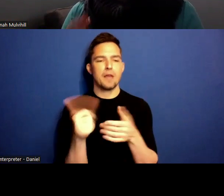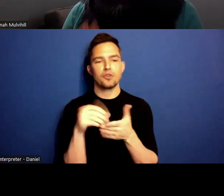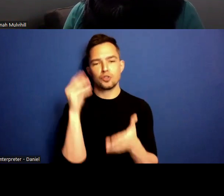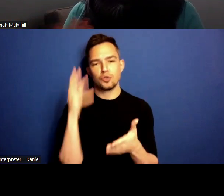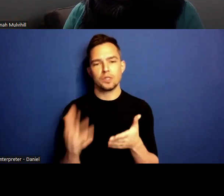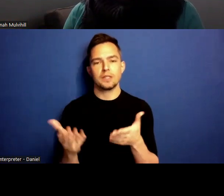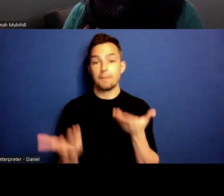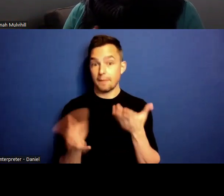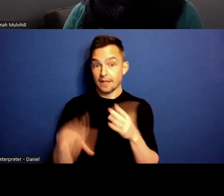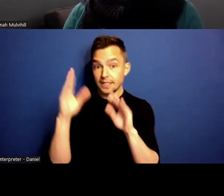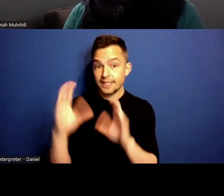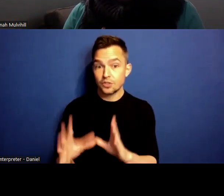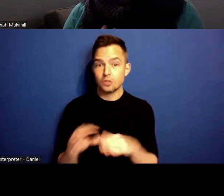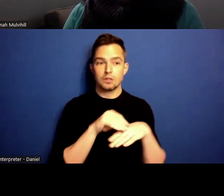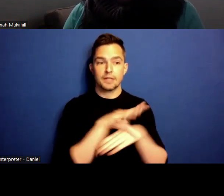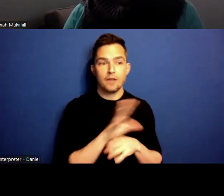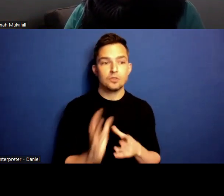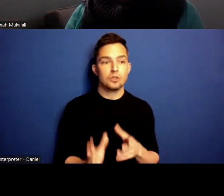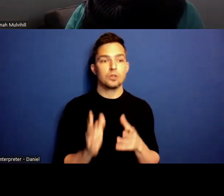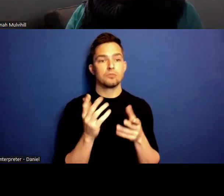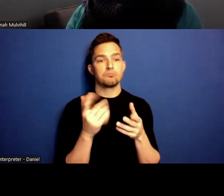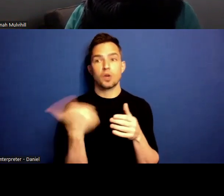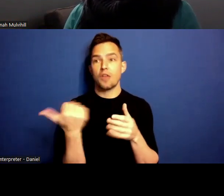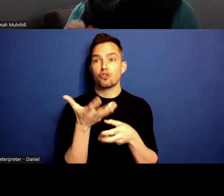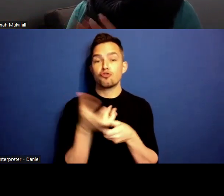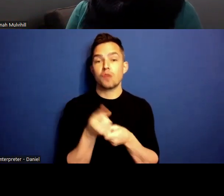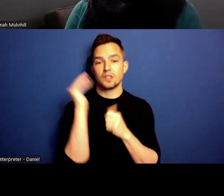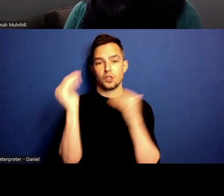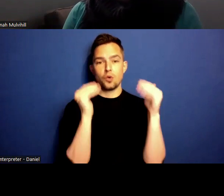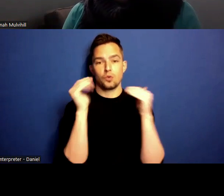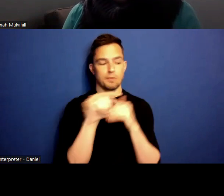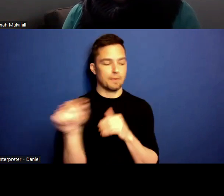that's teachers or counselors or other trusted adults.